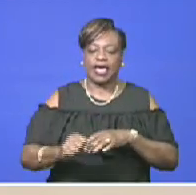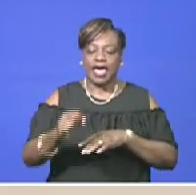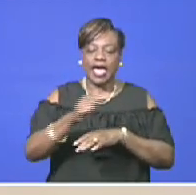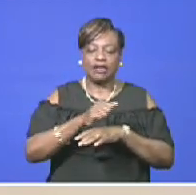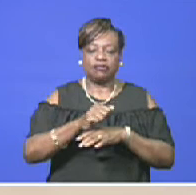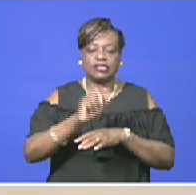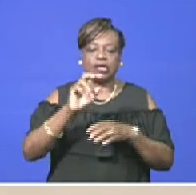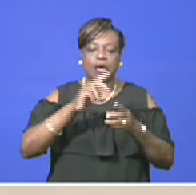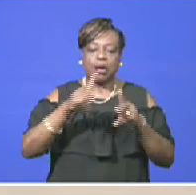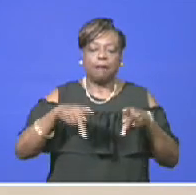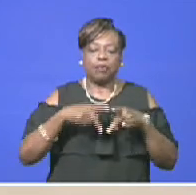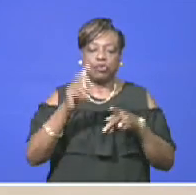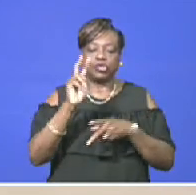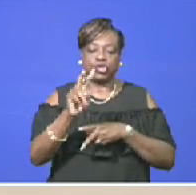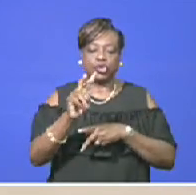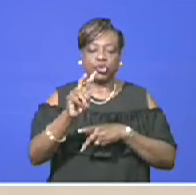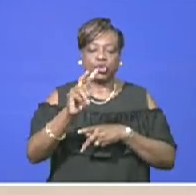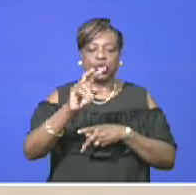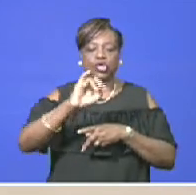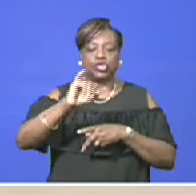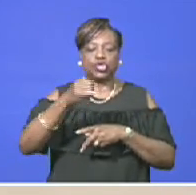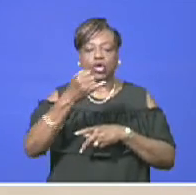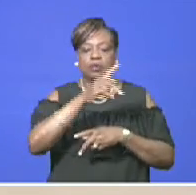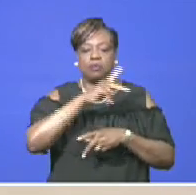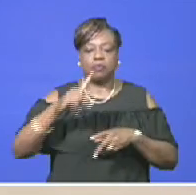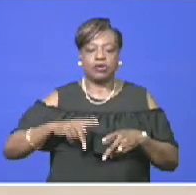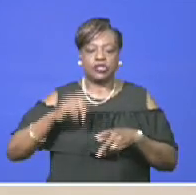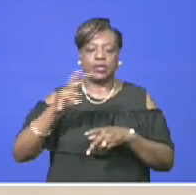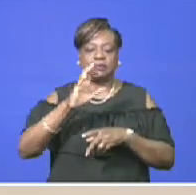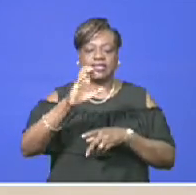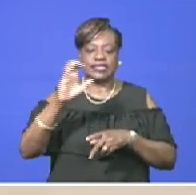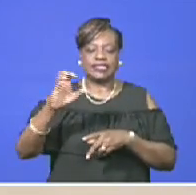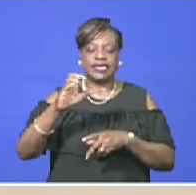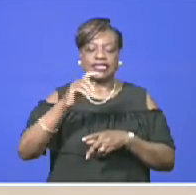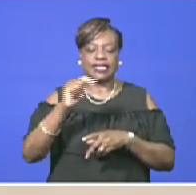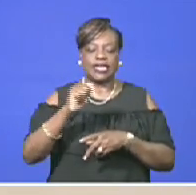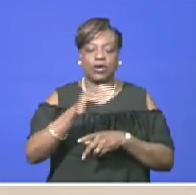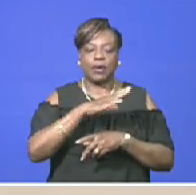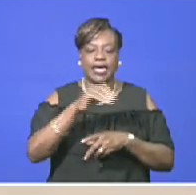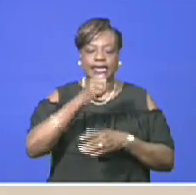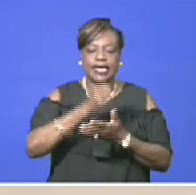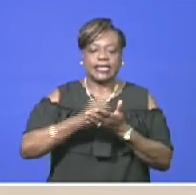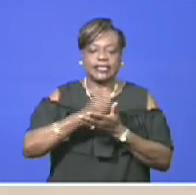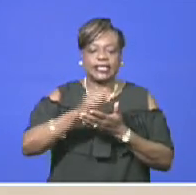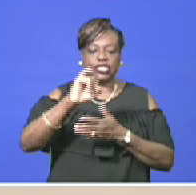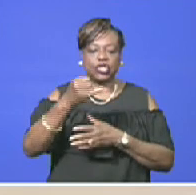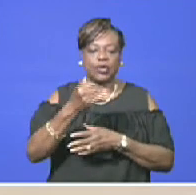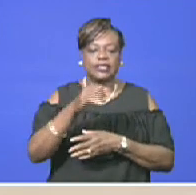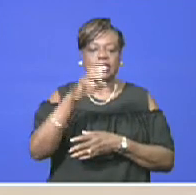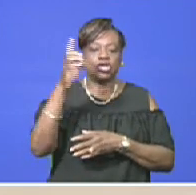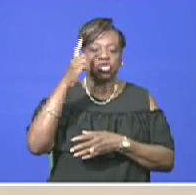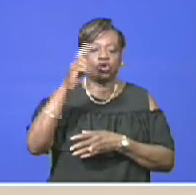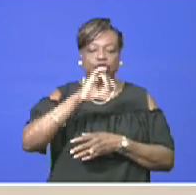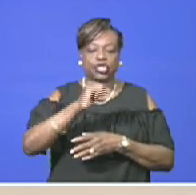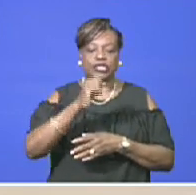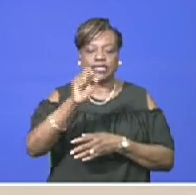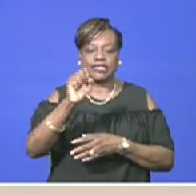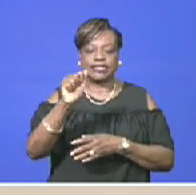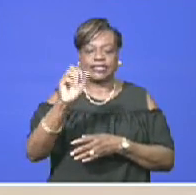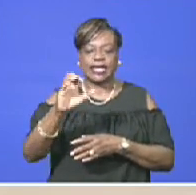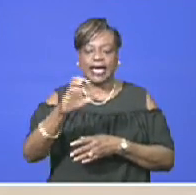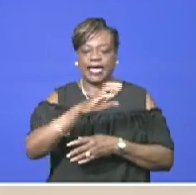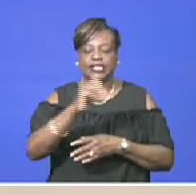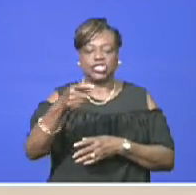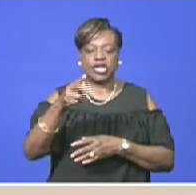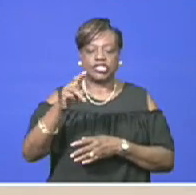Jordan Prince William, C.C. Sweeting, Telios, and St. John's. Pool 3, Doris Johnson, SAC, Government